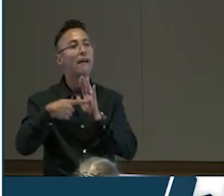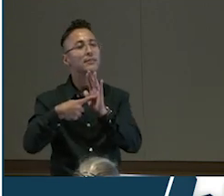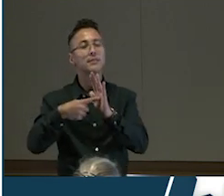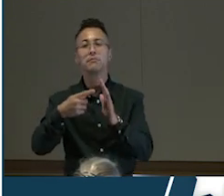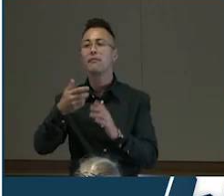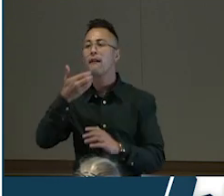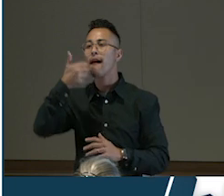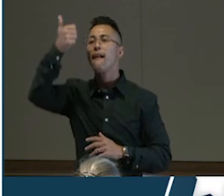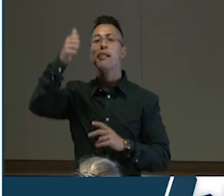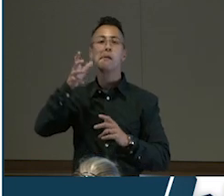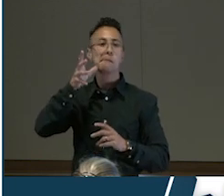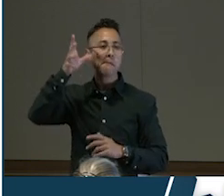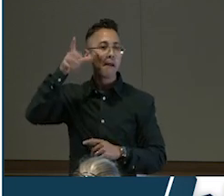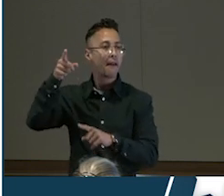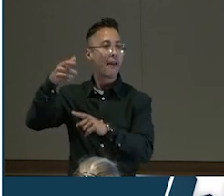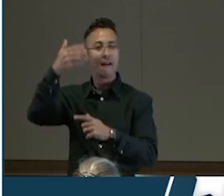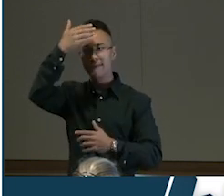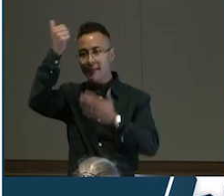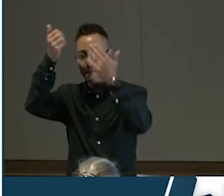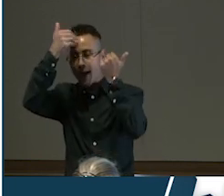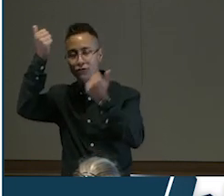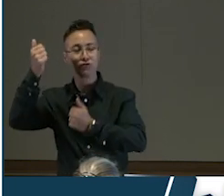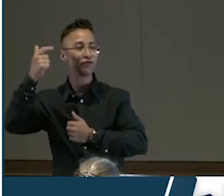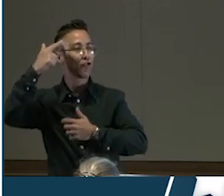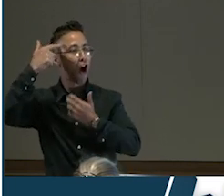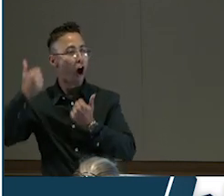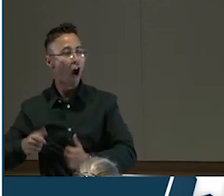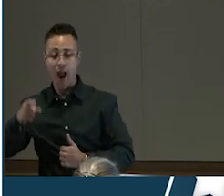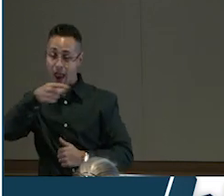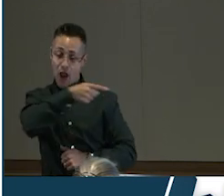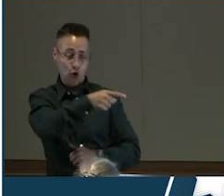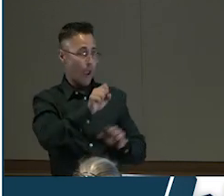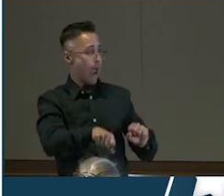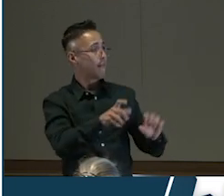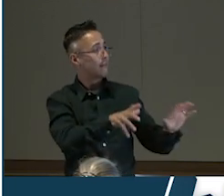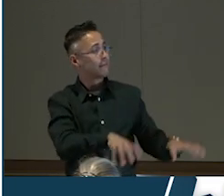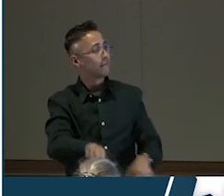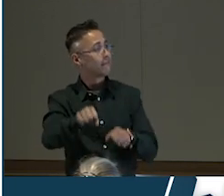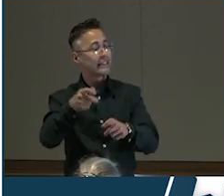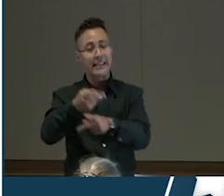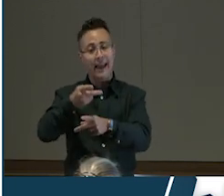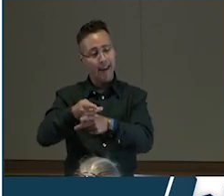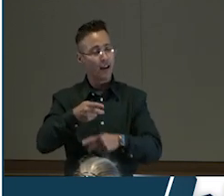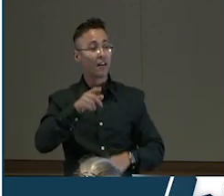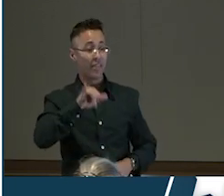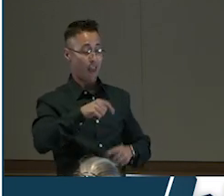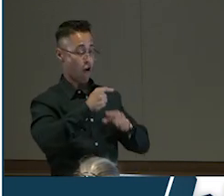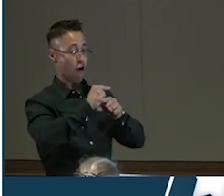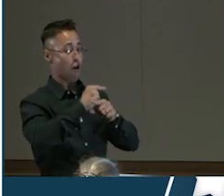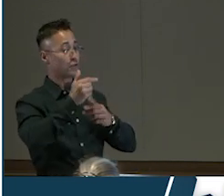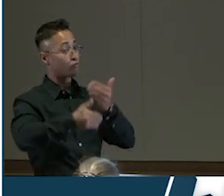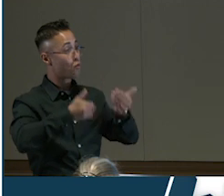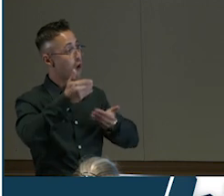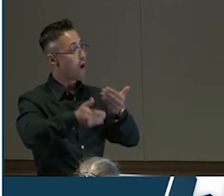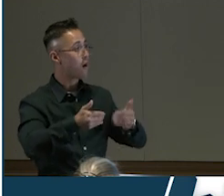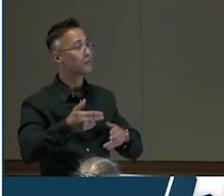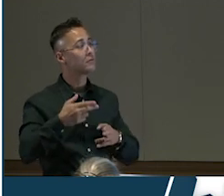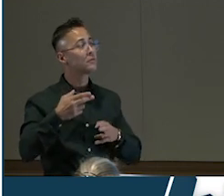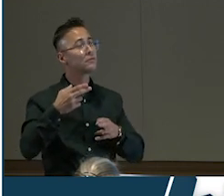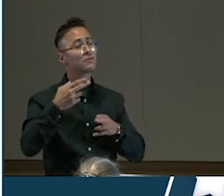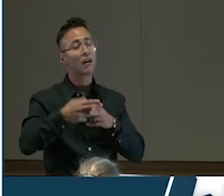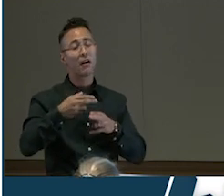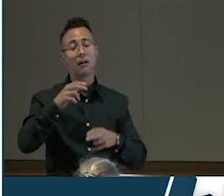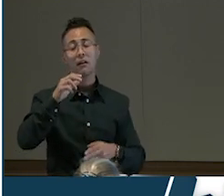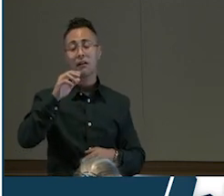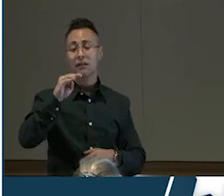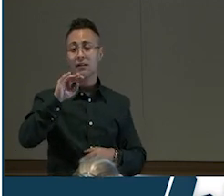have dementia or Alzheimer's, and you have to take care of them. Those guardianship processes are called an incapacitation hearing